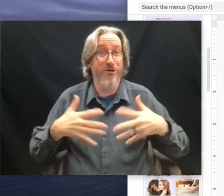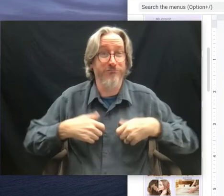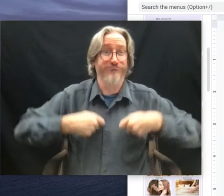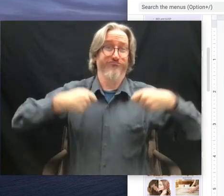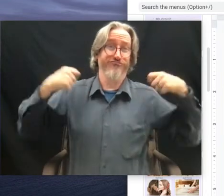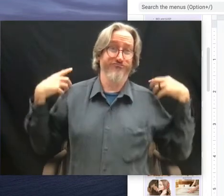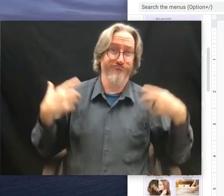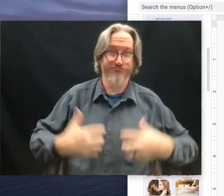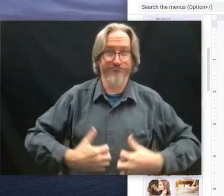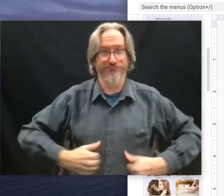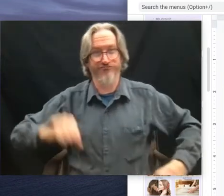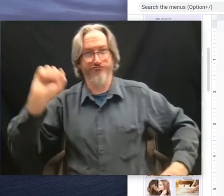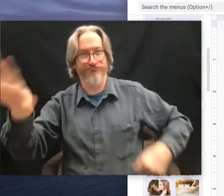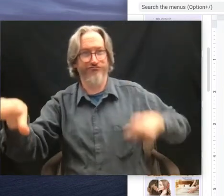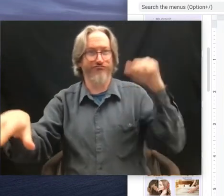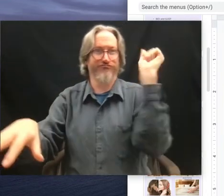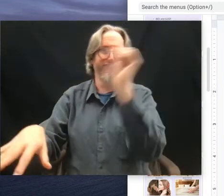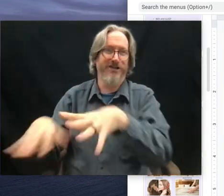off, or